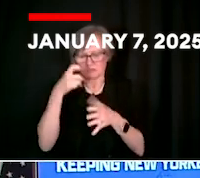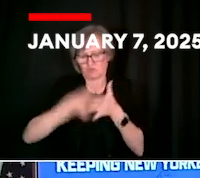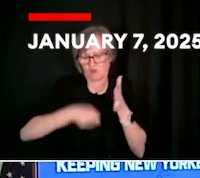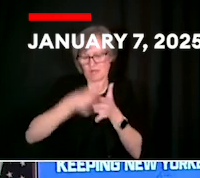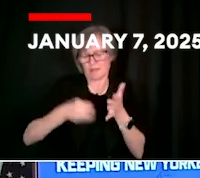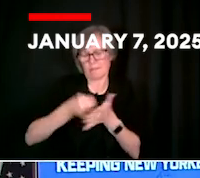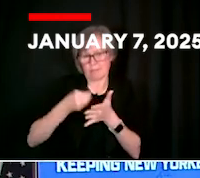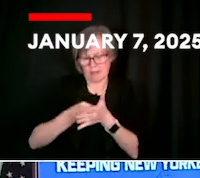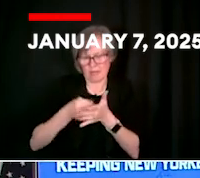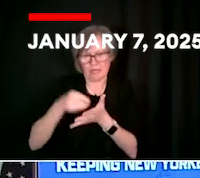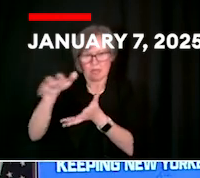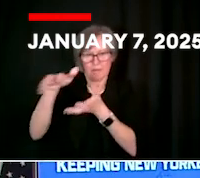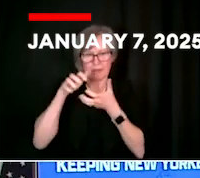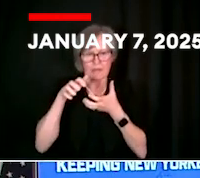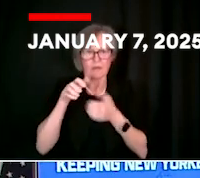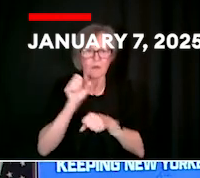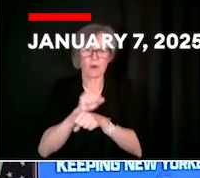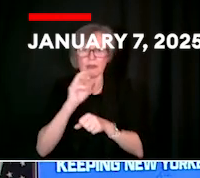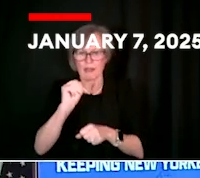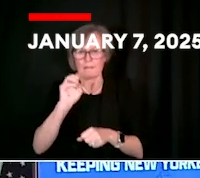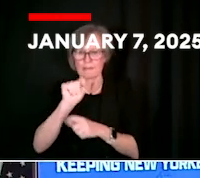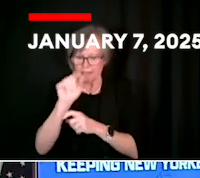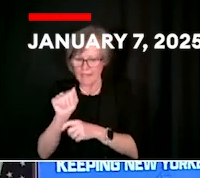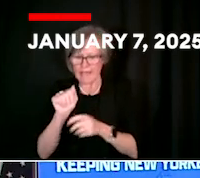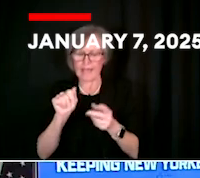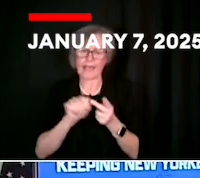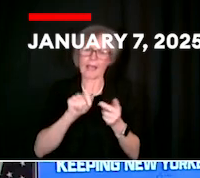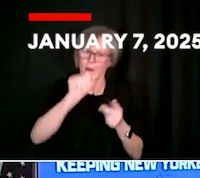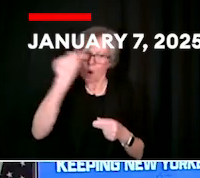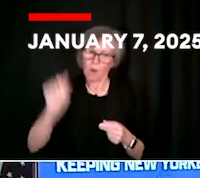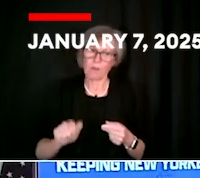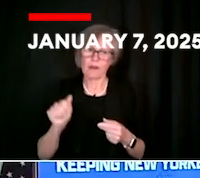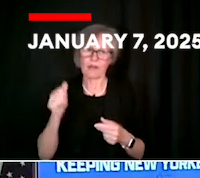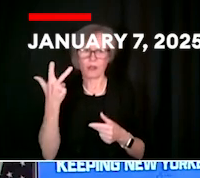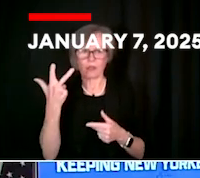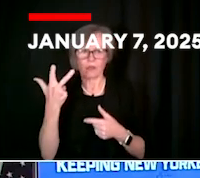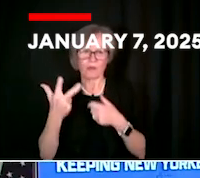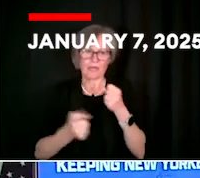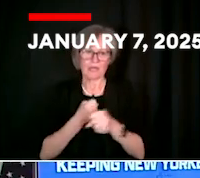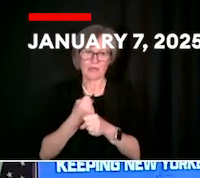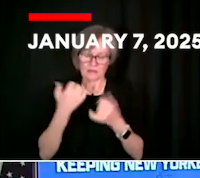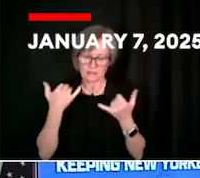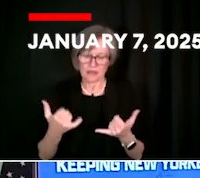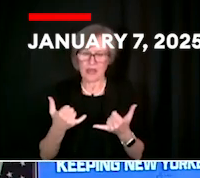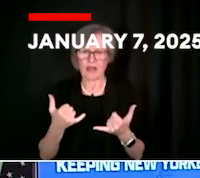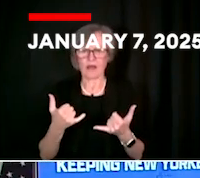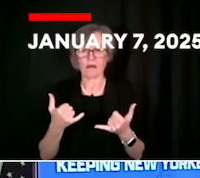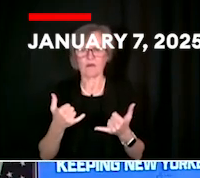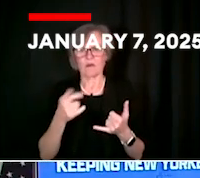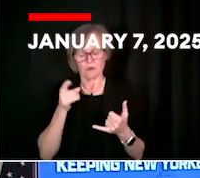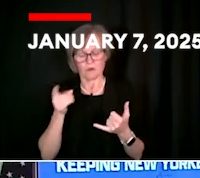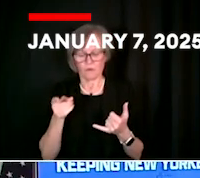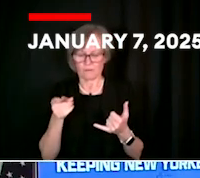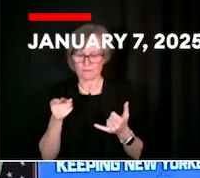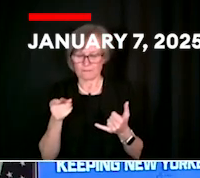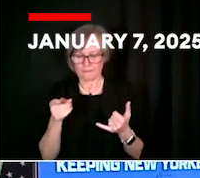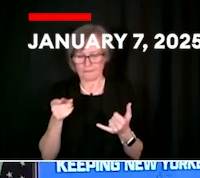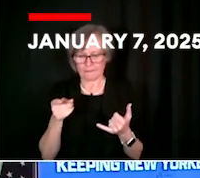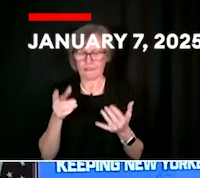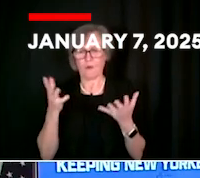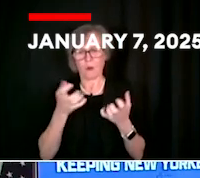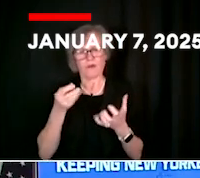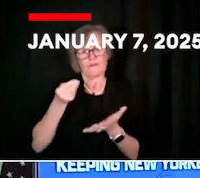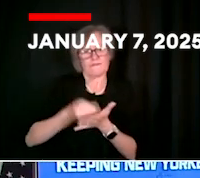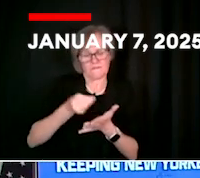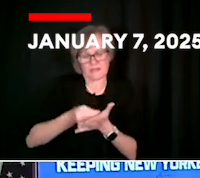been working with the MTA in Albany for 3 years now. You've come into office and you want to fiscally manage